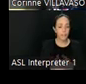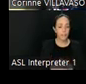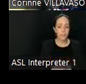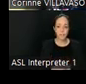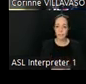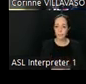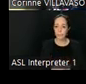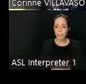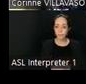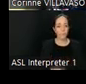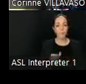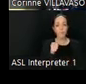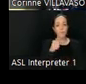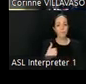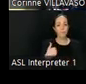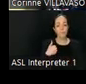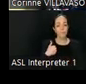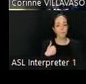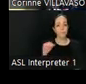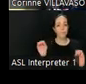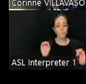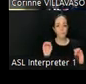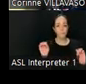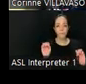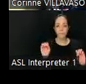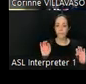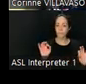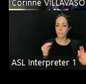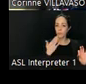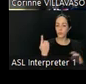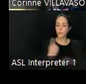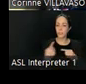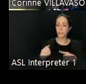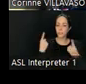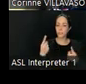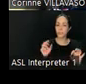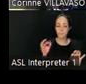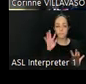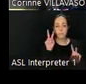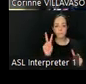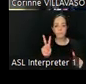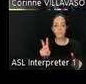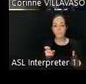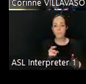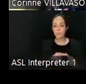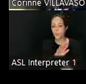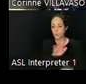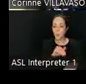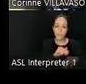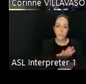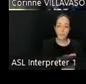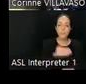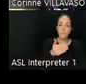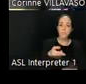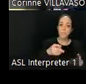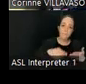I don't have anything I'd like to add. I think that was a productive day, and I'm definitely will look forward to submissions over the coming week, and hopefully we can